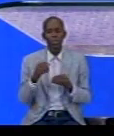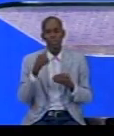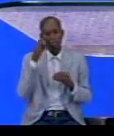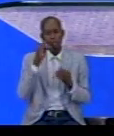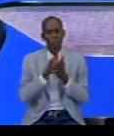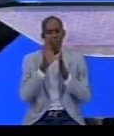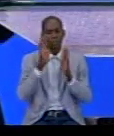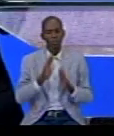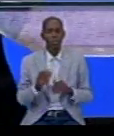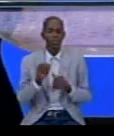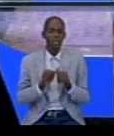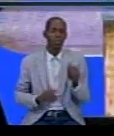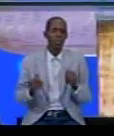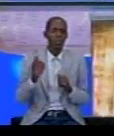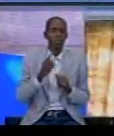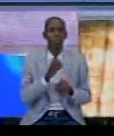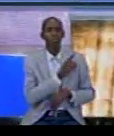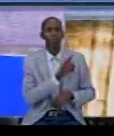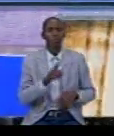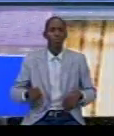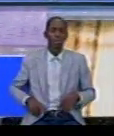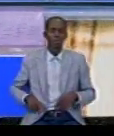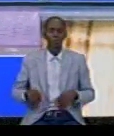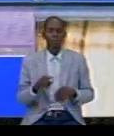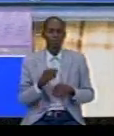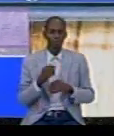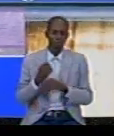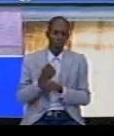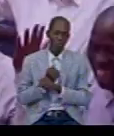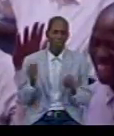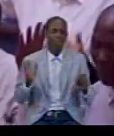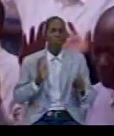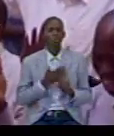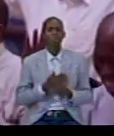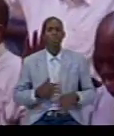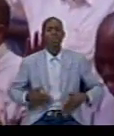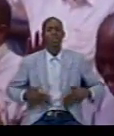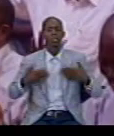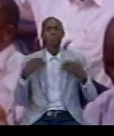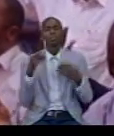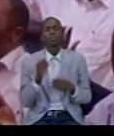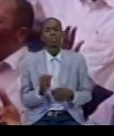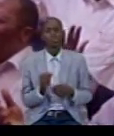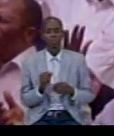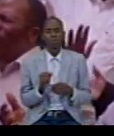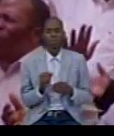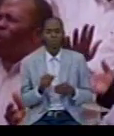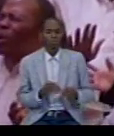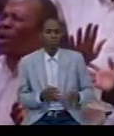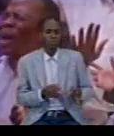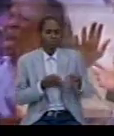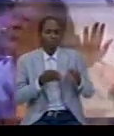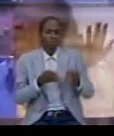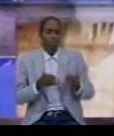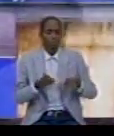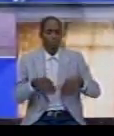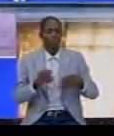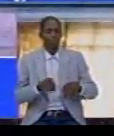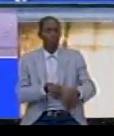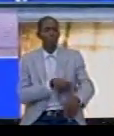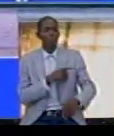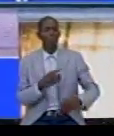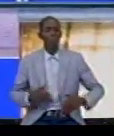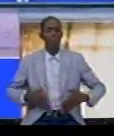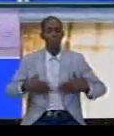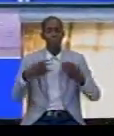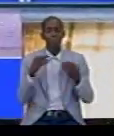believers everywhere, Lord, spare our lives. Prolong our lives so